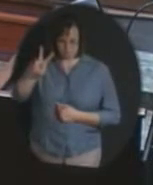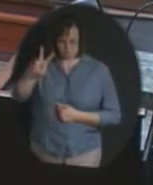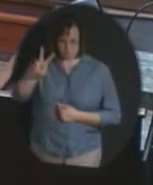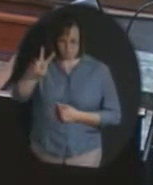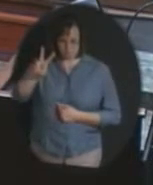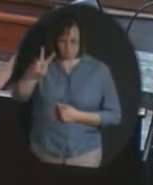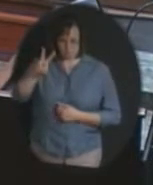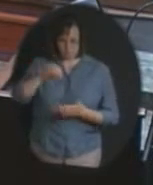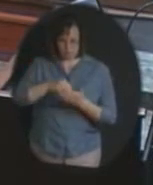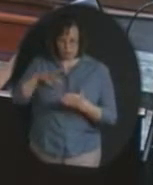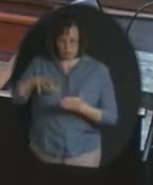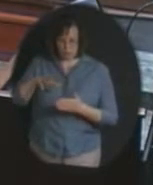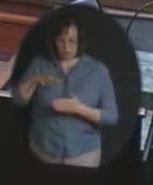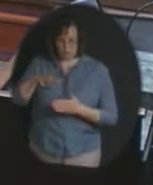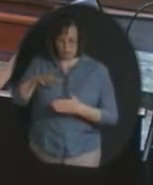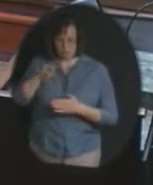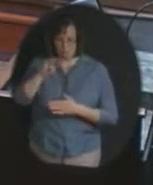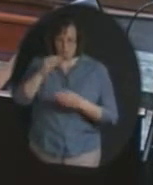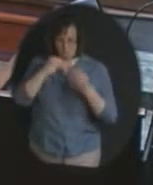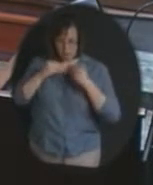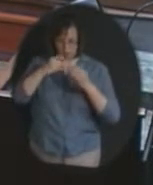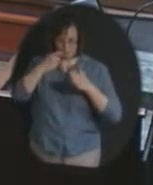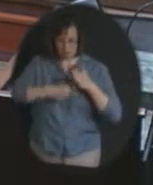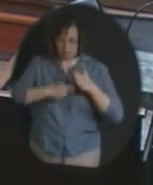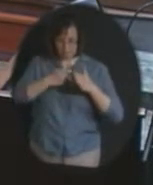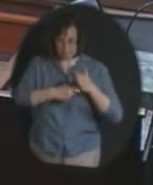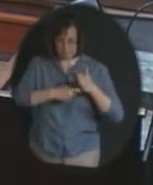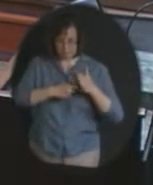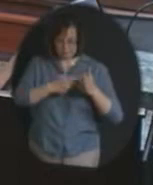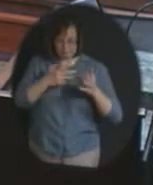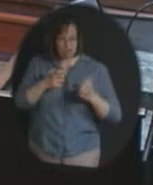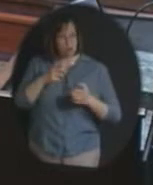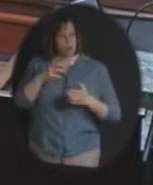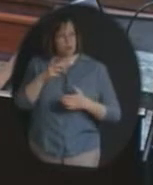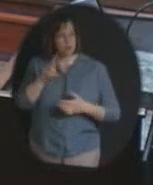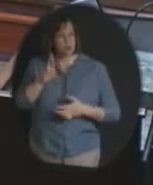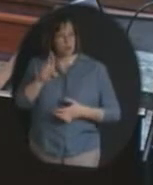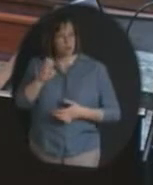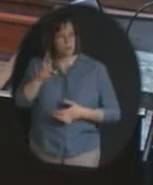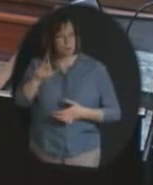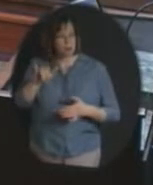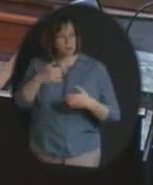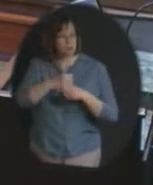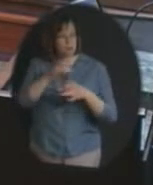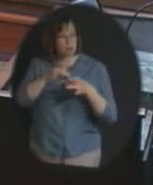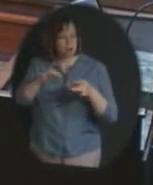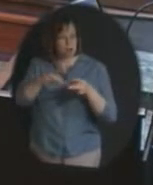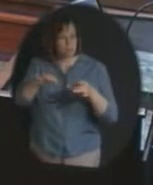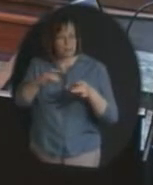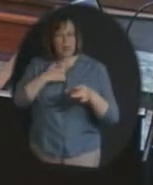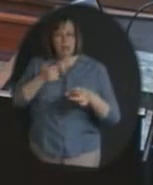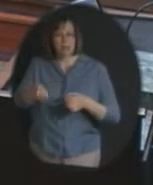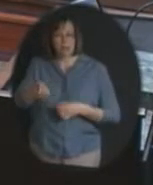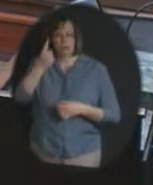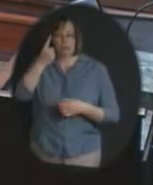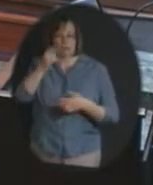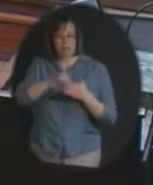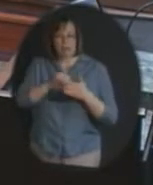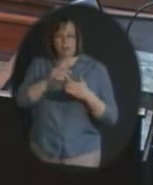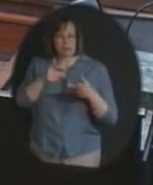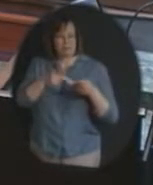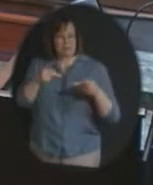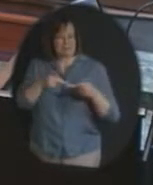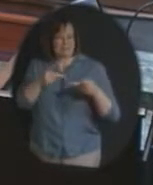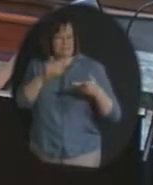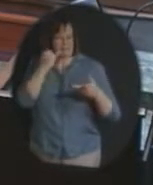7.02, student meal prices. I'd like Dr. Berry to make a comment on this. I understand that we're in a position